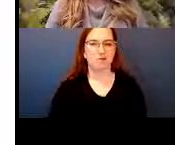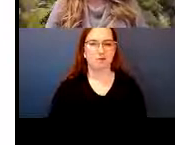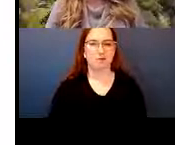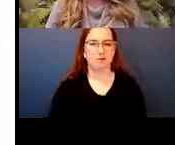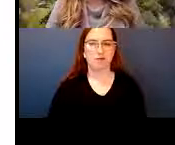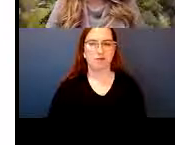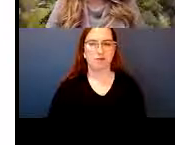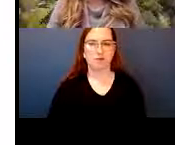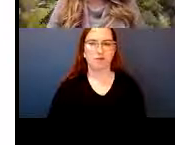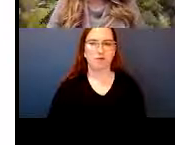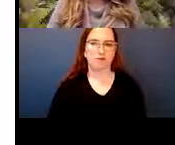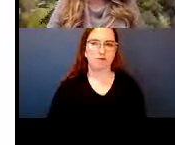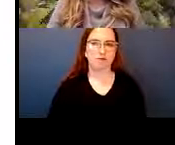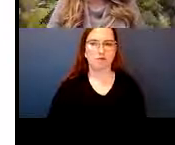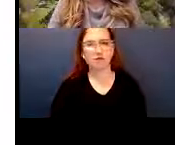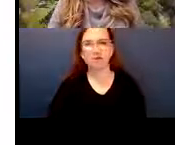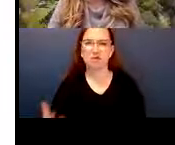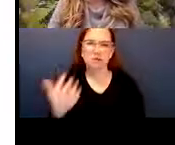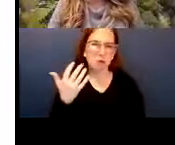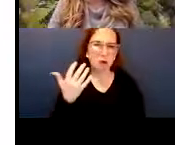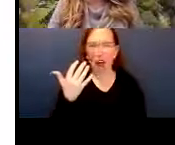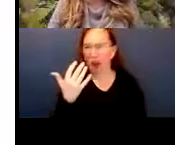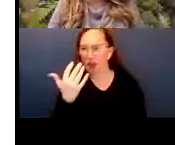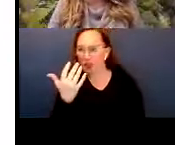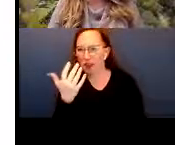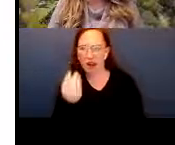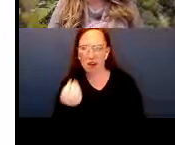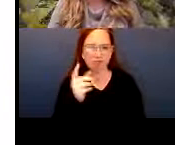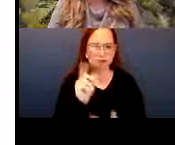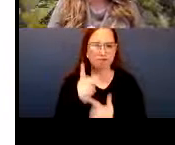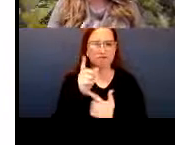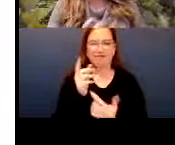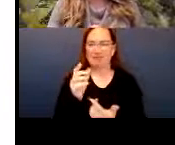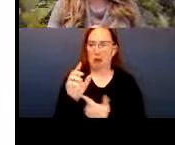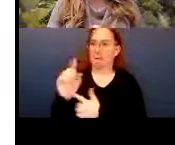I'll give it a few more minutes, or not minutes, moments.